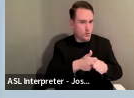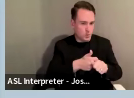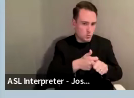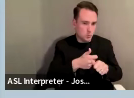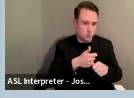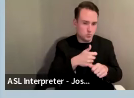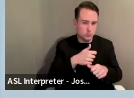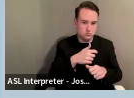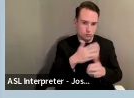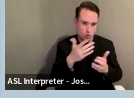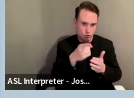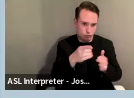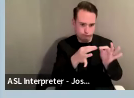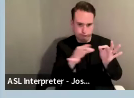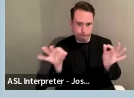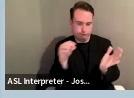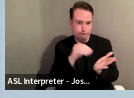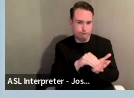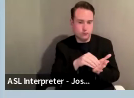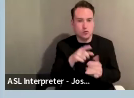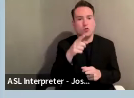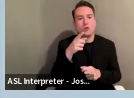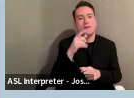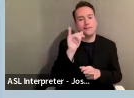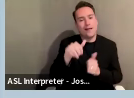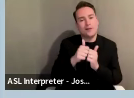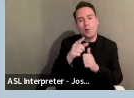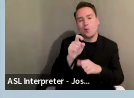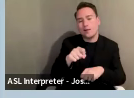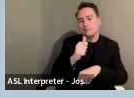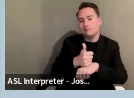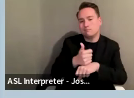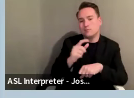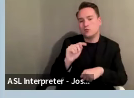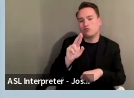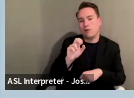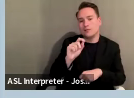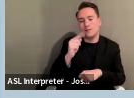So that's how you can create a trust situation for your child. You cannot